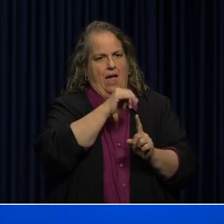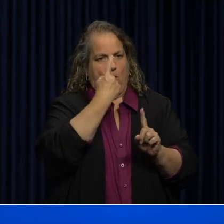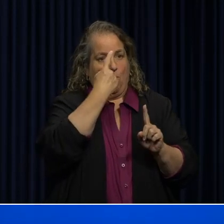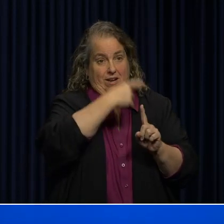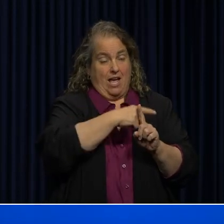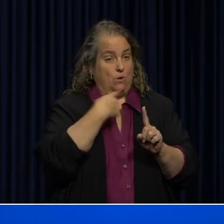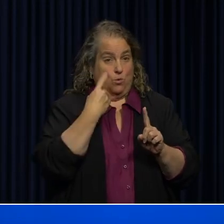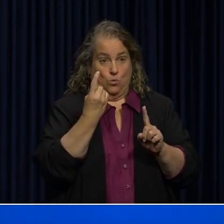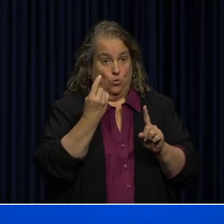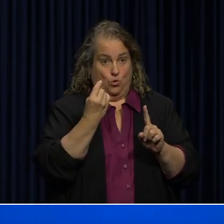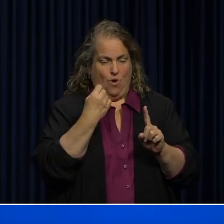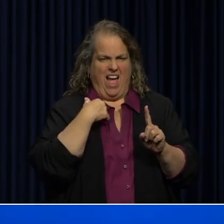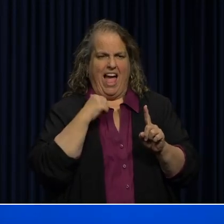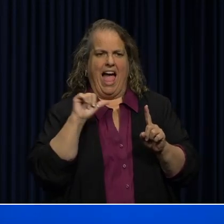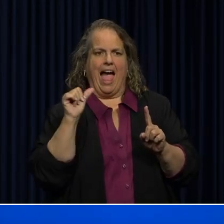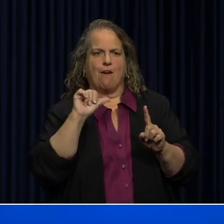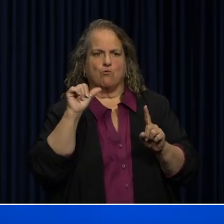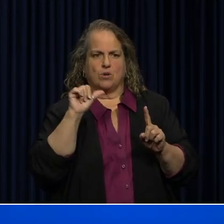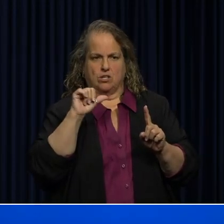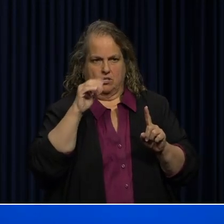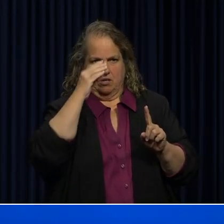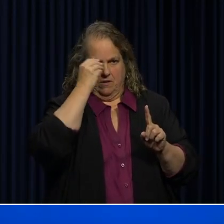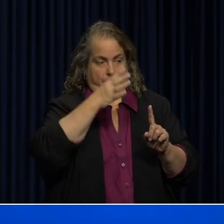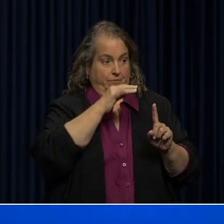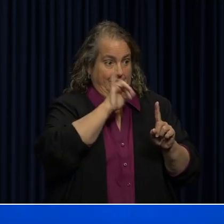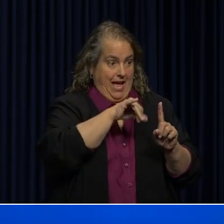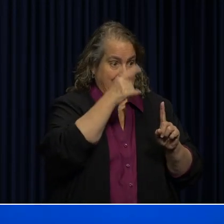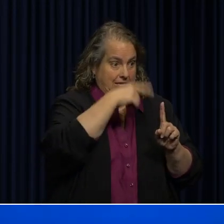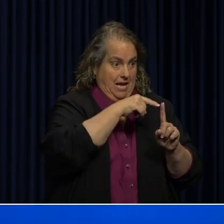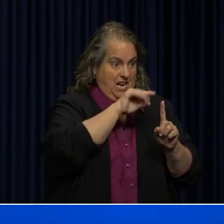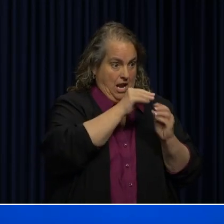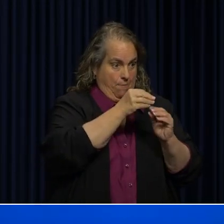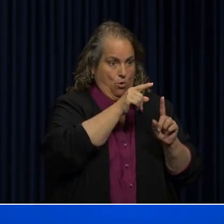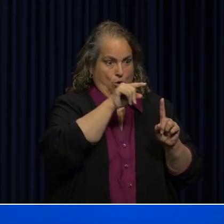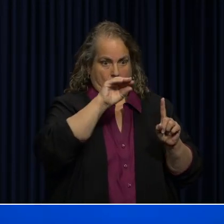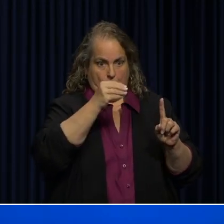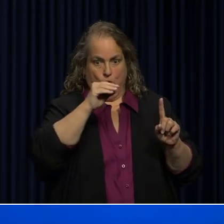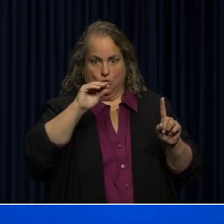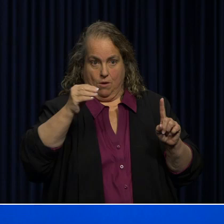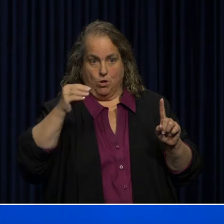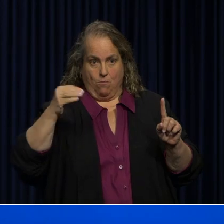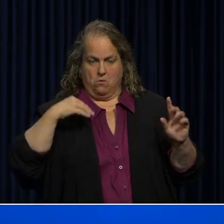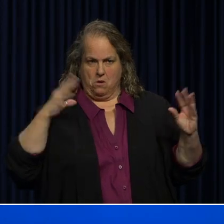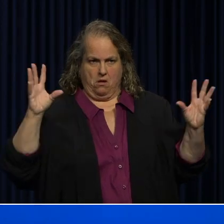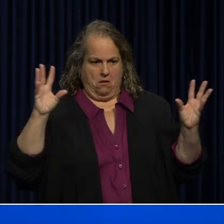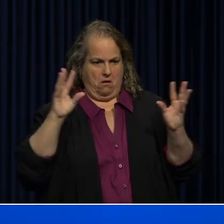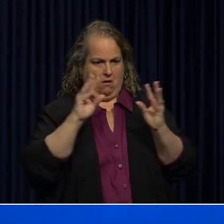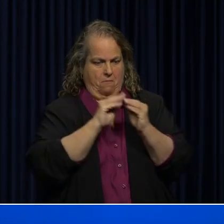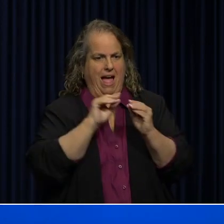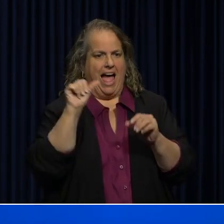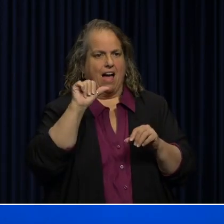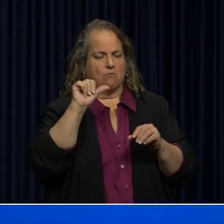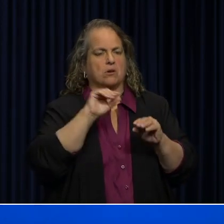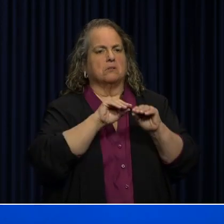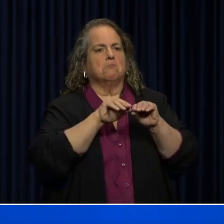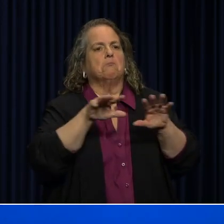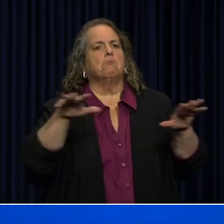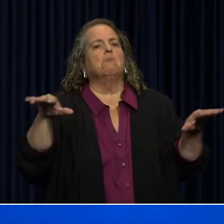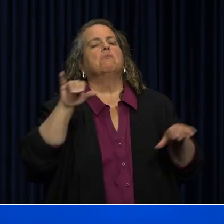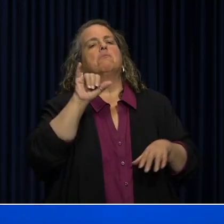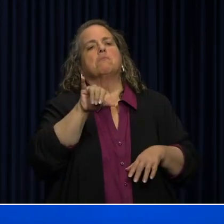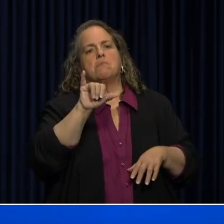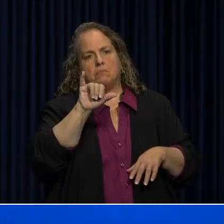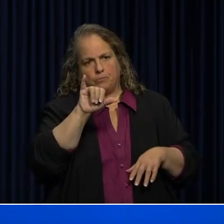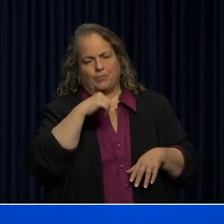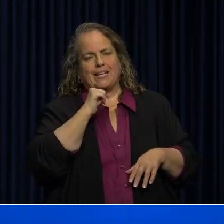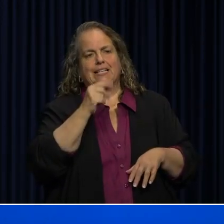we're really looking at are averages. And this suggests that over the 3 days, where one day we had a really high number and one day